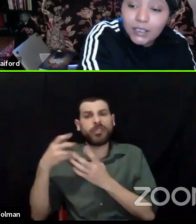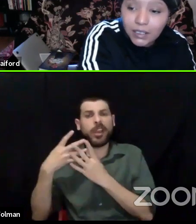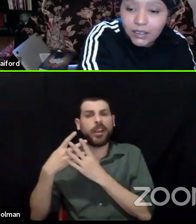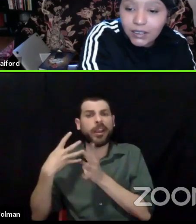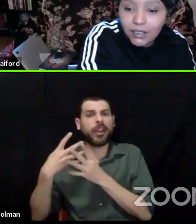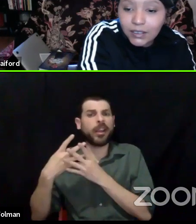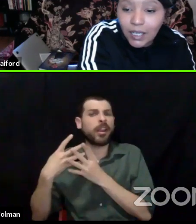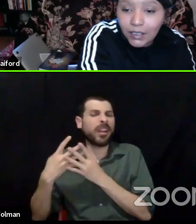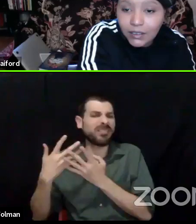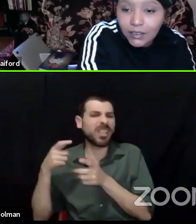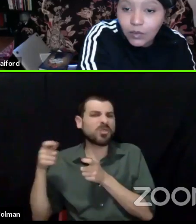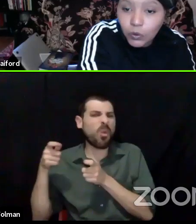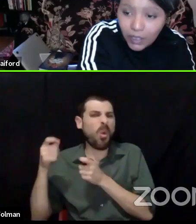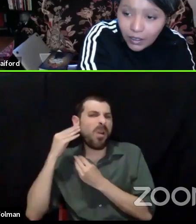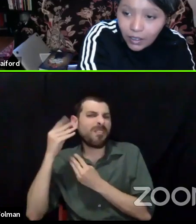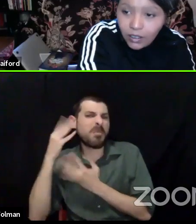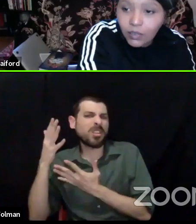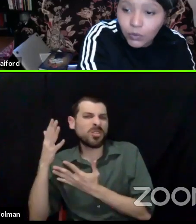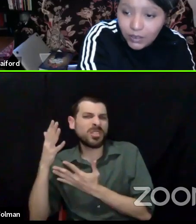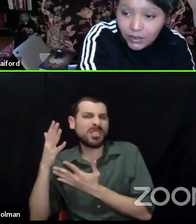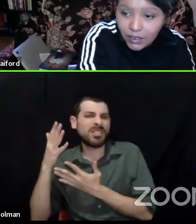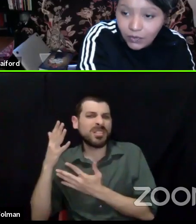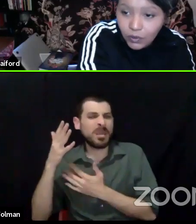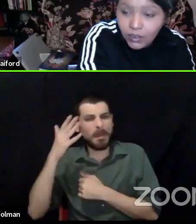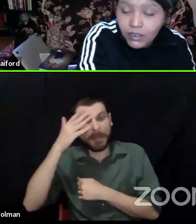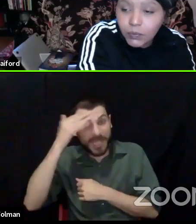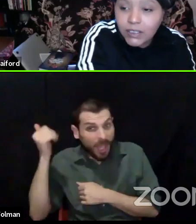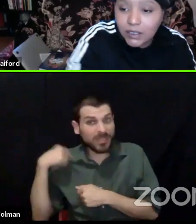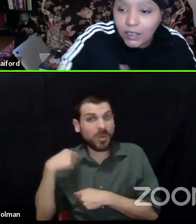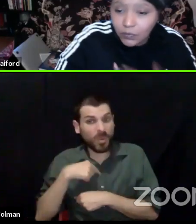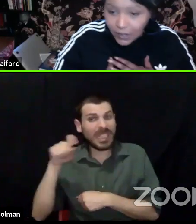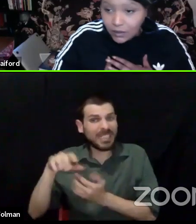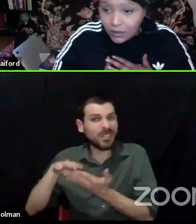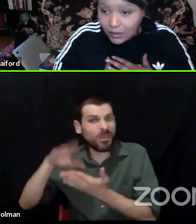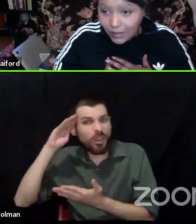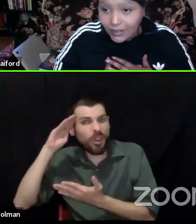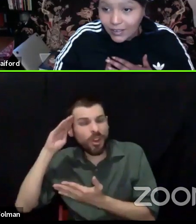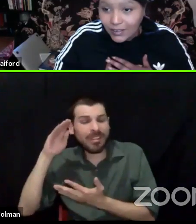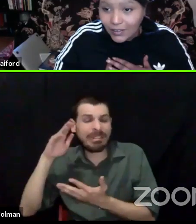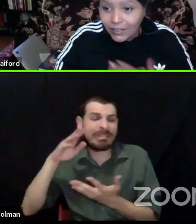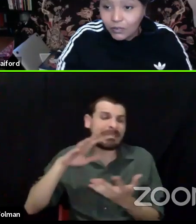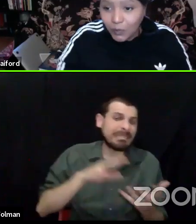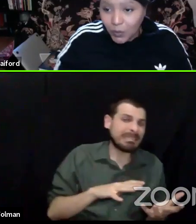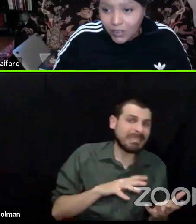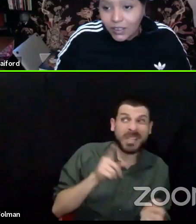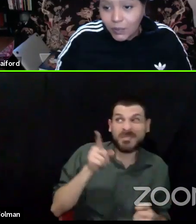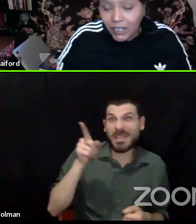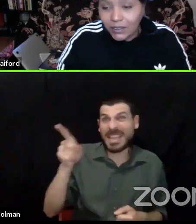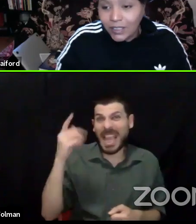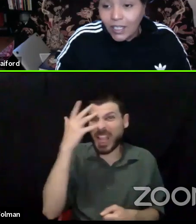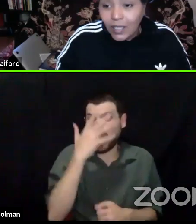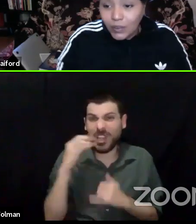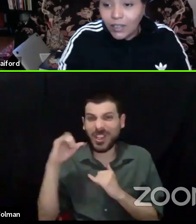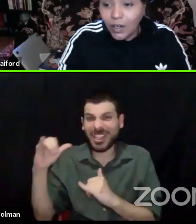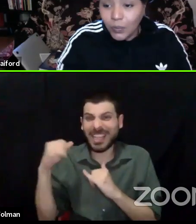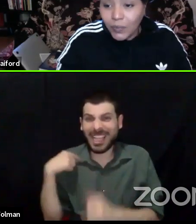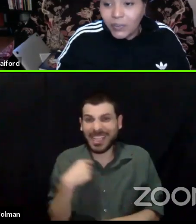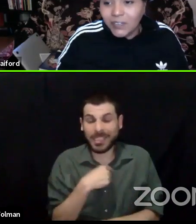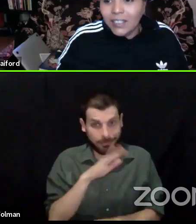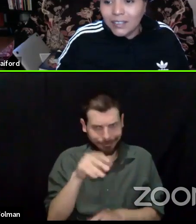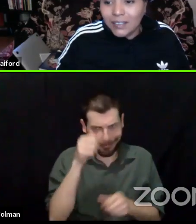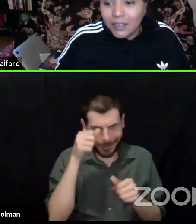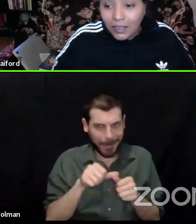need to understand the science of who they are and what they stand for, especially if they look like us, you know, and you remember those panels was all